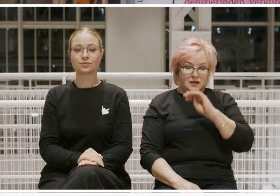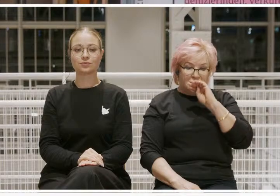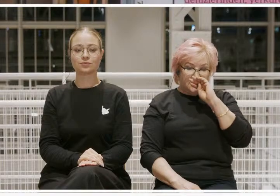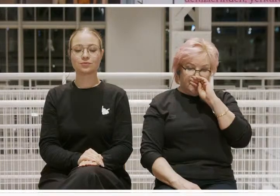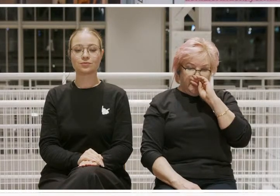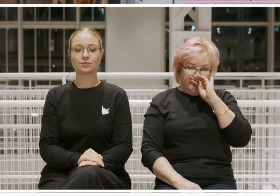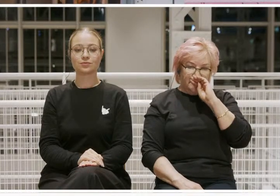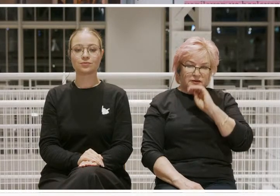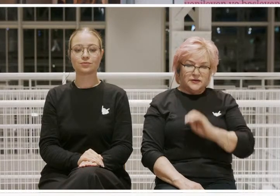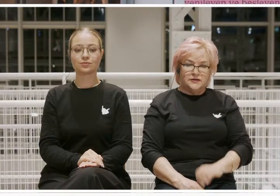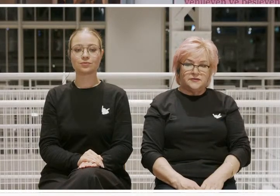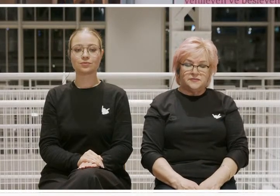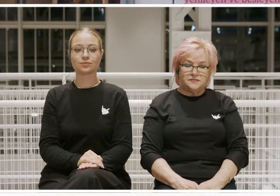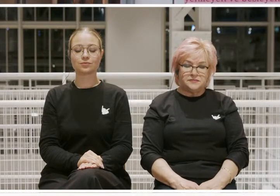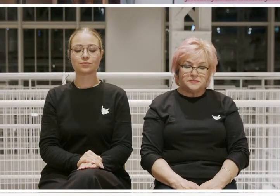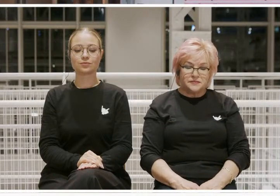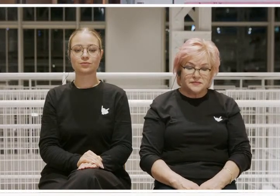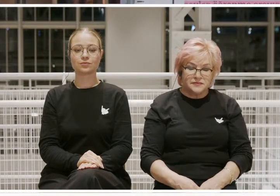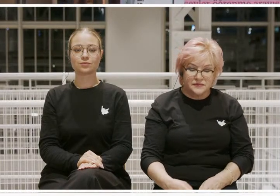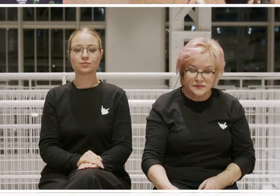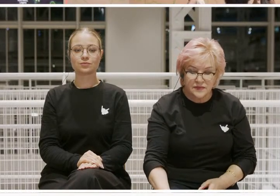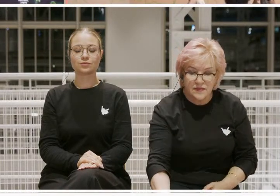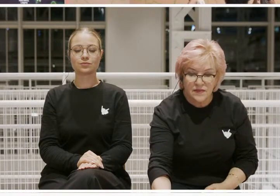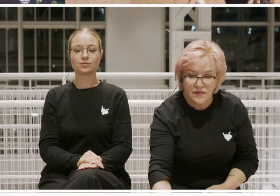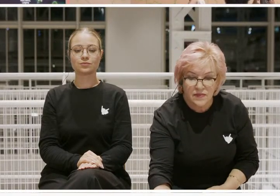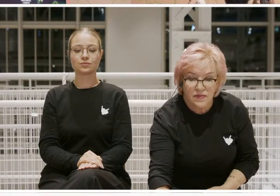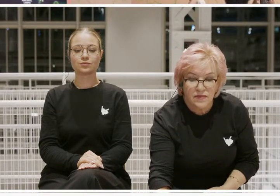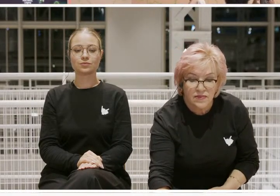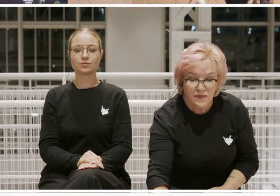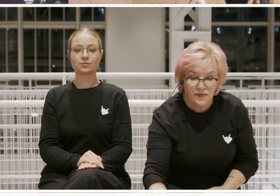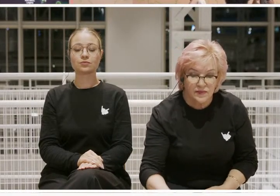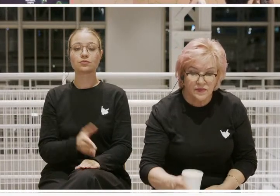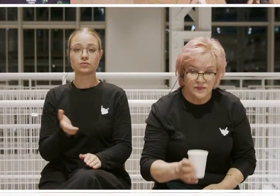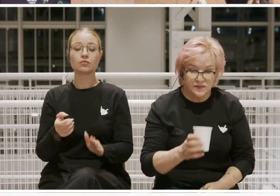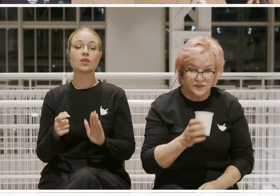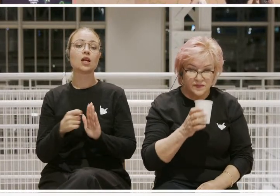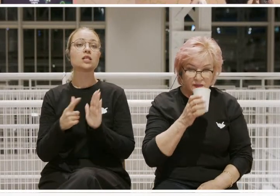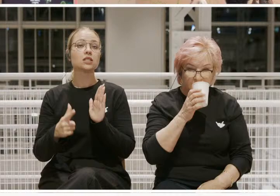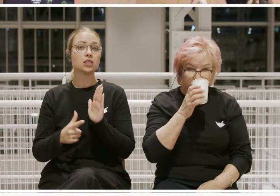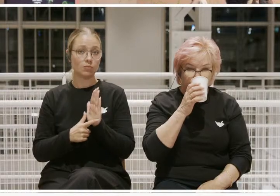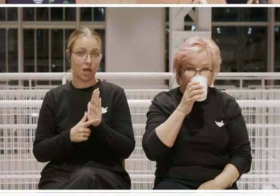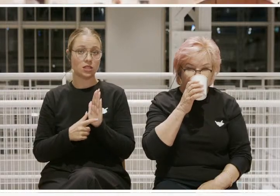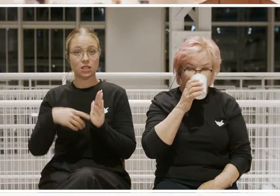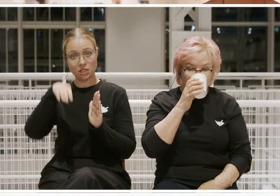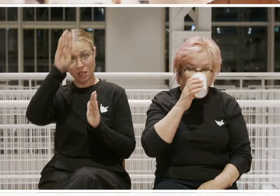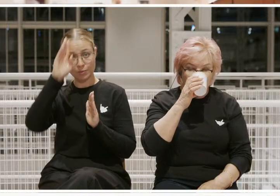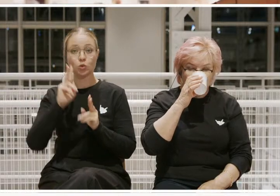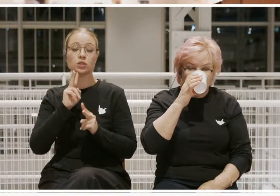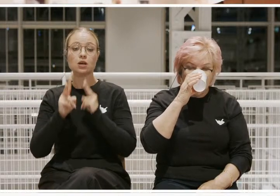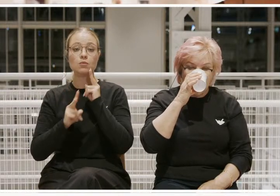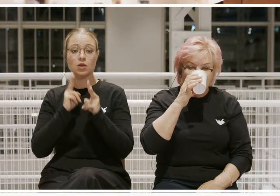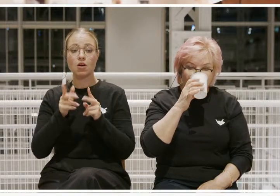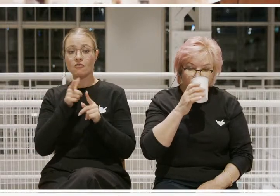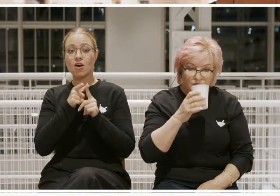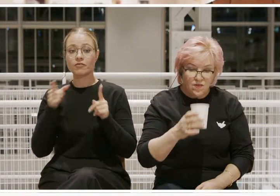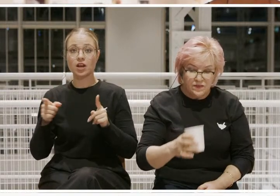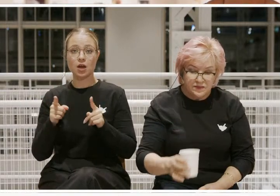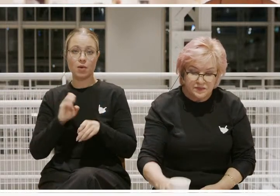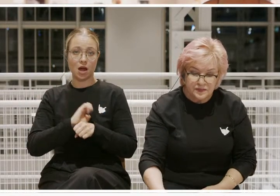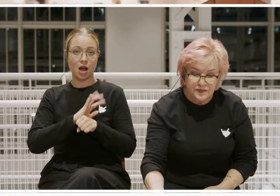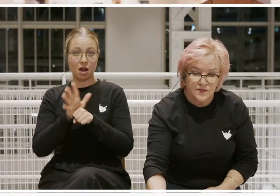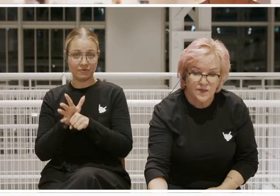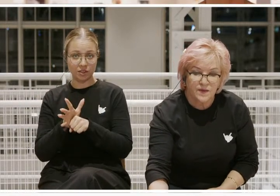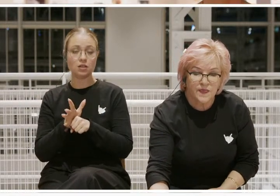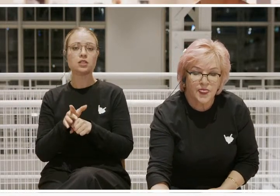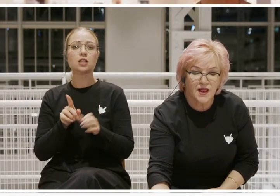This edition of the Biennial, the 17th Istanbul Biennale, developed during COVID. First lockdowns happened basically where David and I live